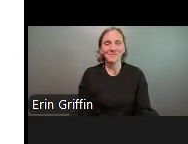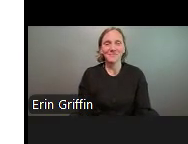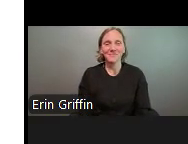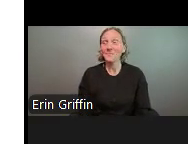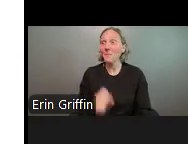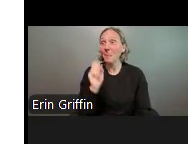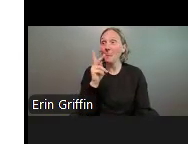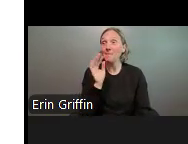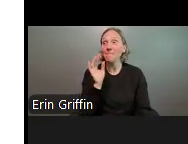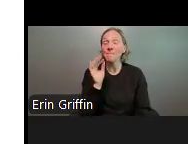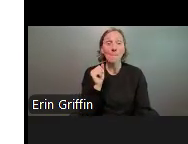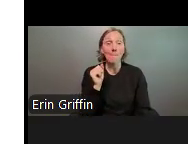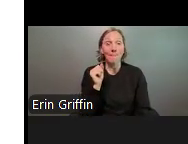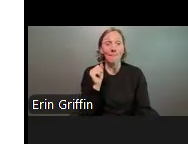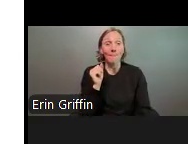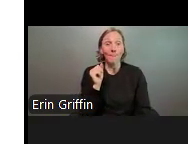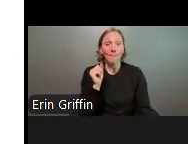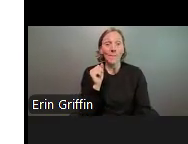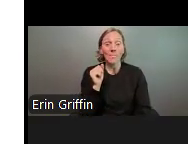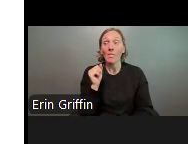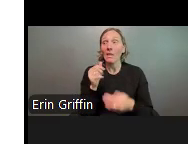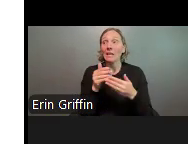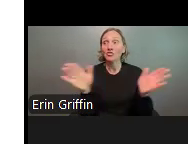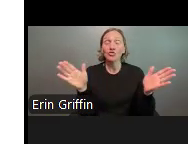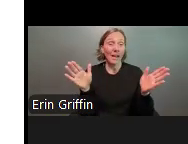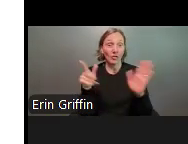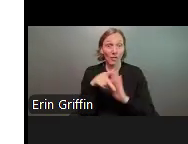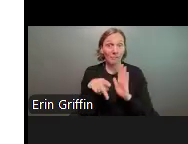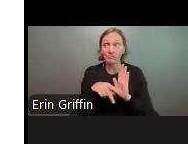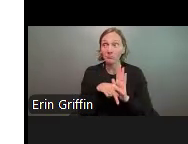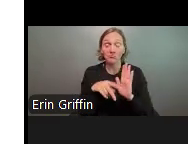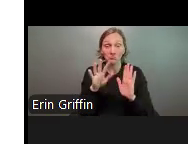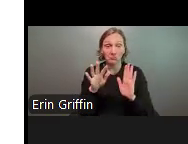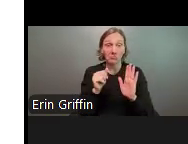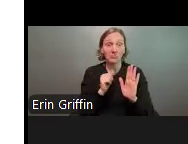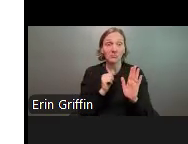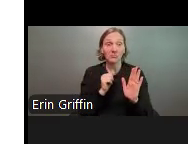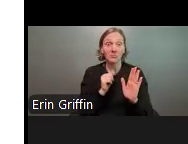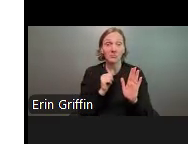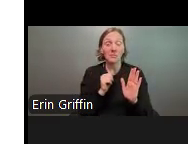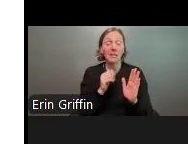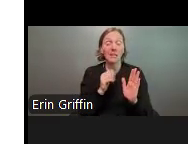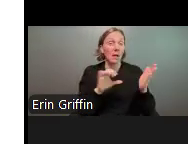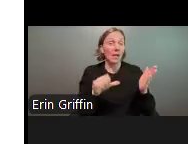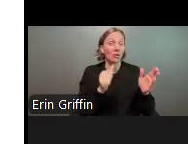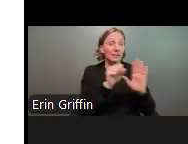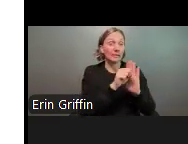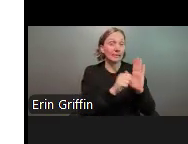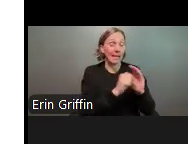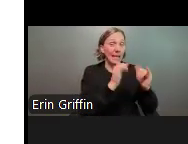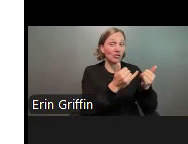All right, some other general construct for you. Other state agency services